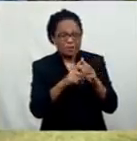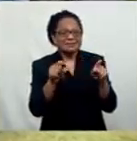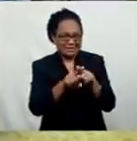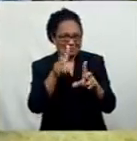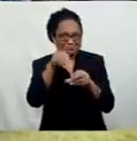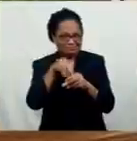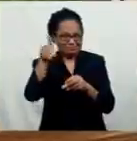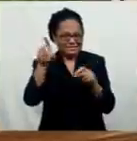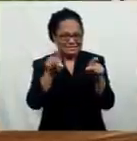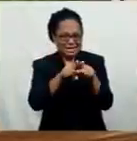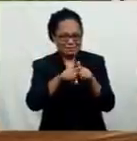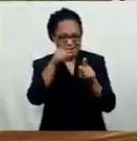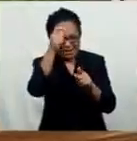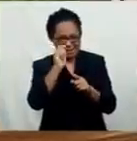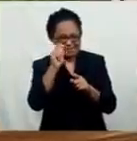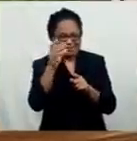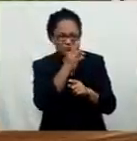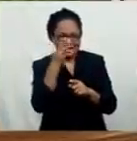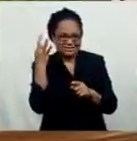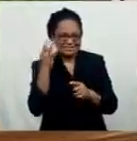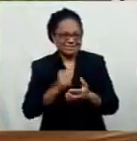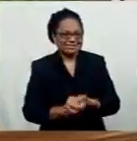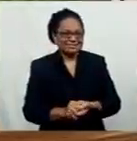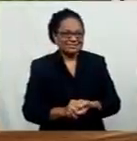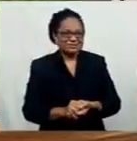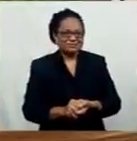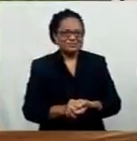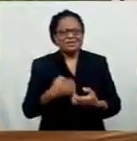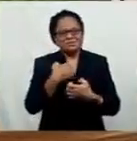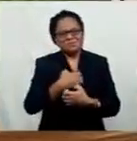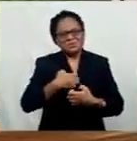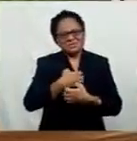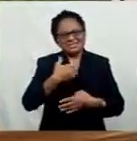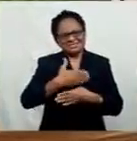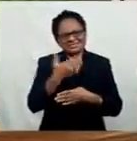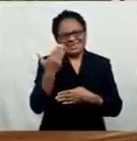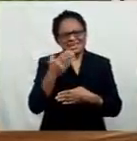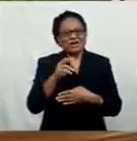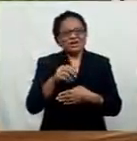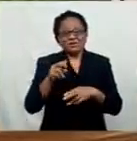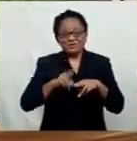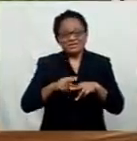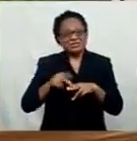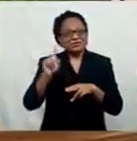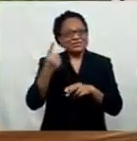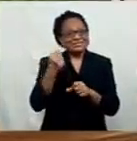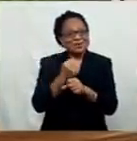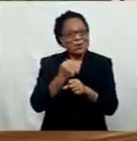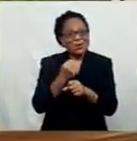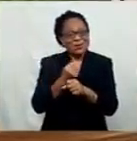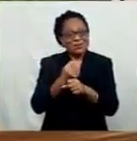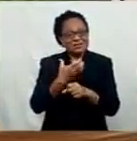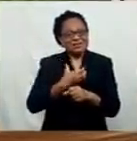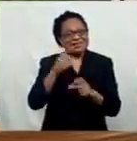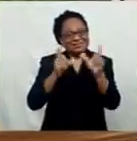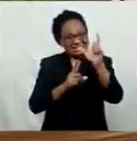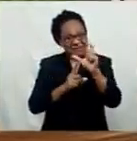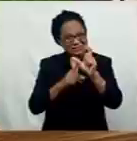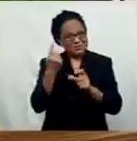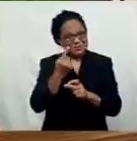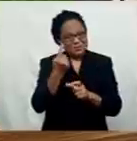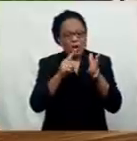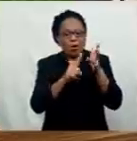Bayern. It was an emotional day for Fiji's first Olympic Games gold medalist winning captain,